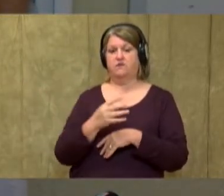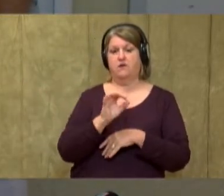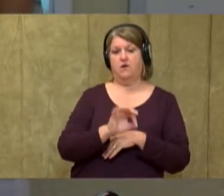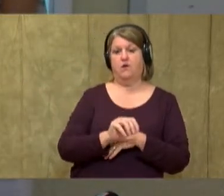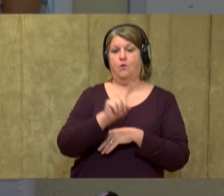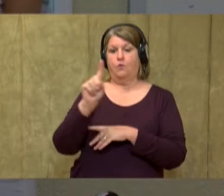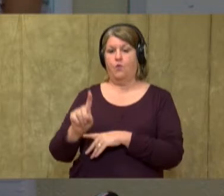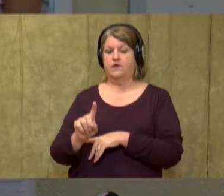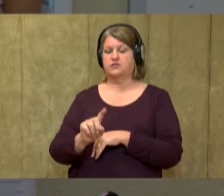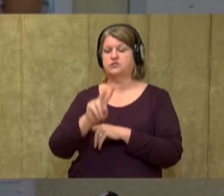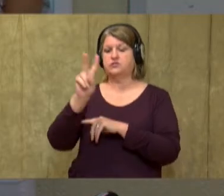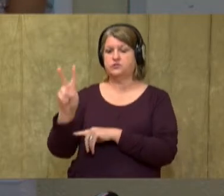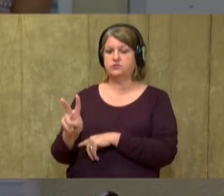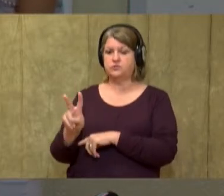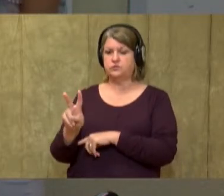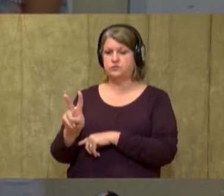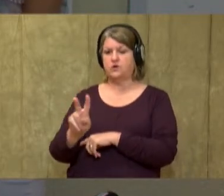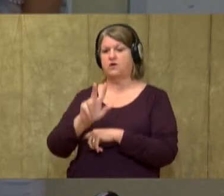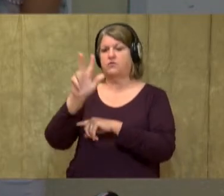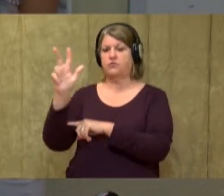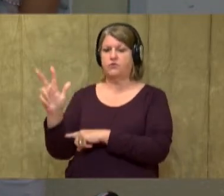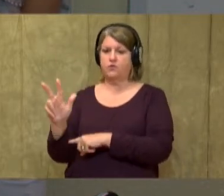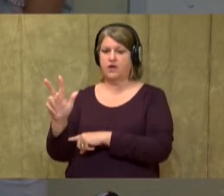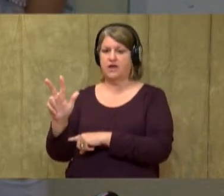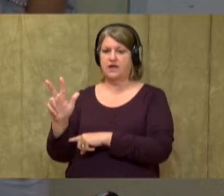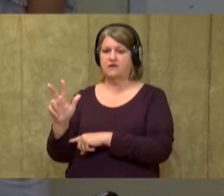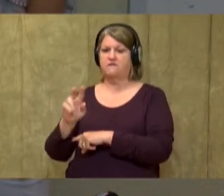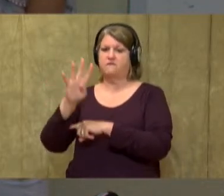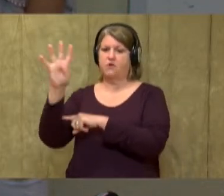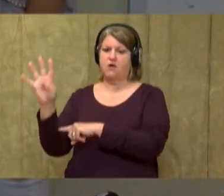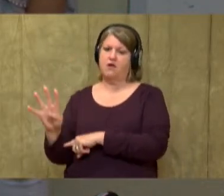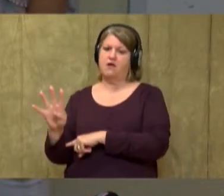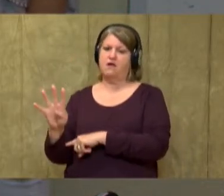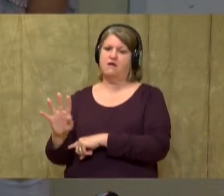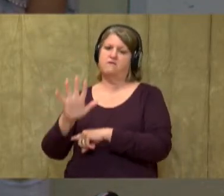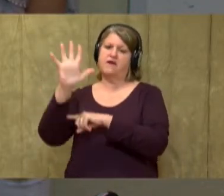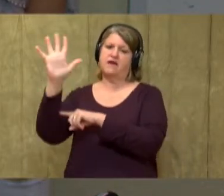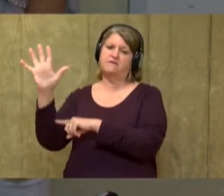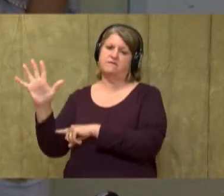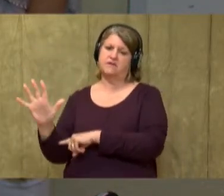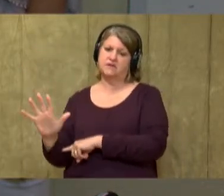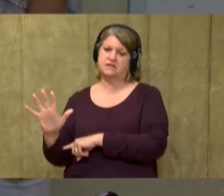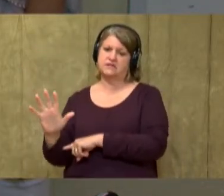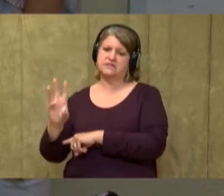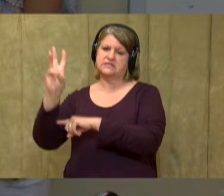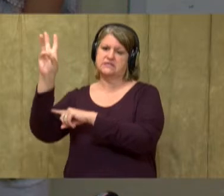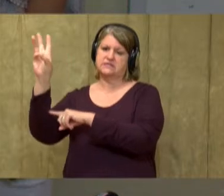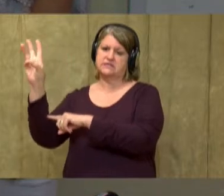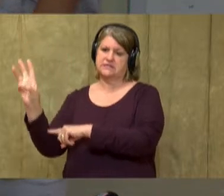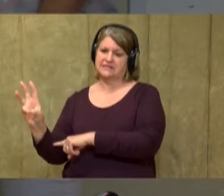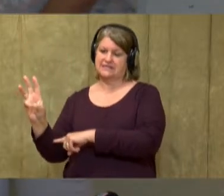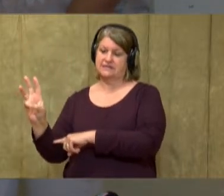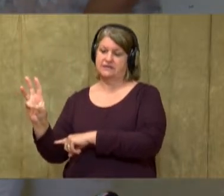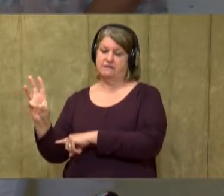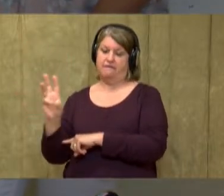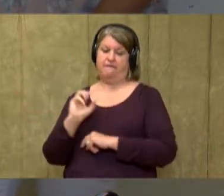1, 2, 3, 4, 5,